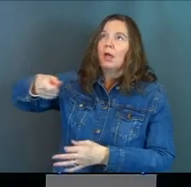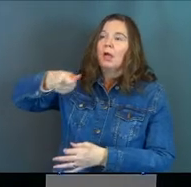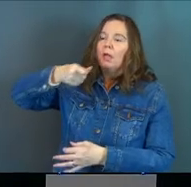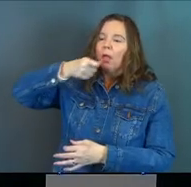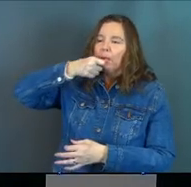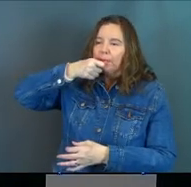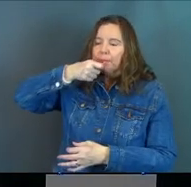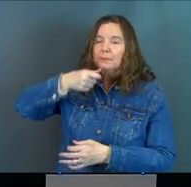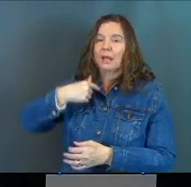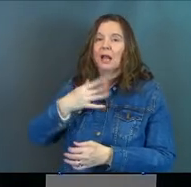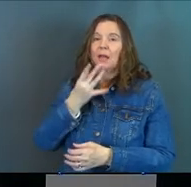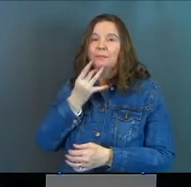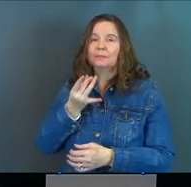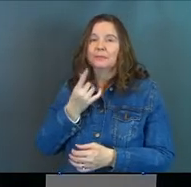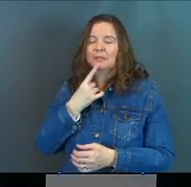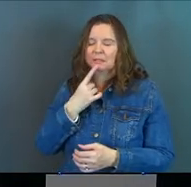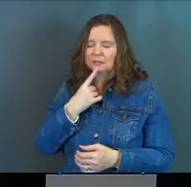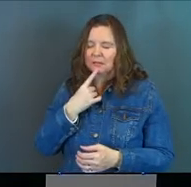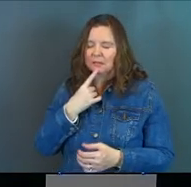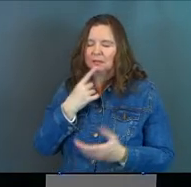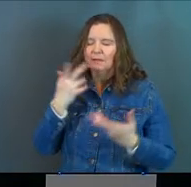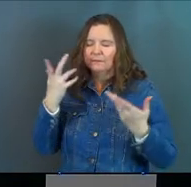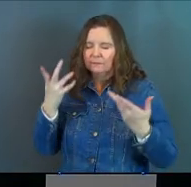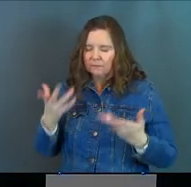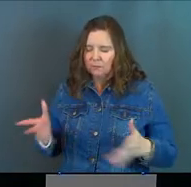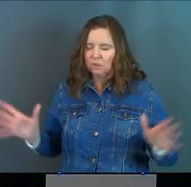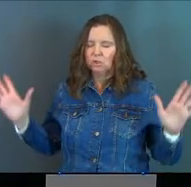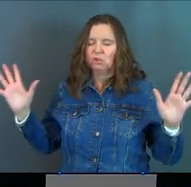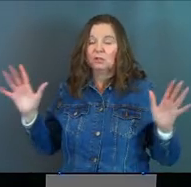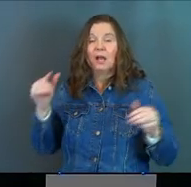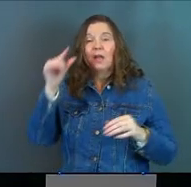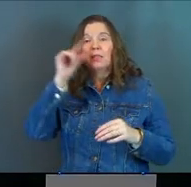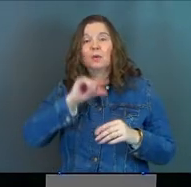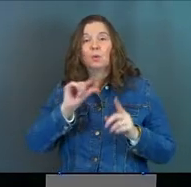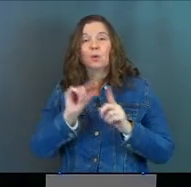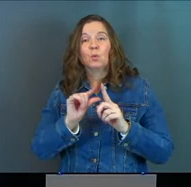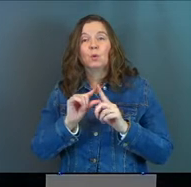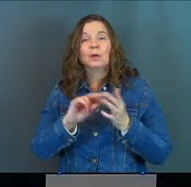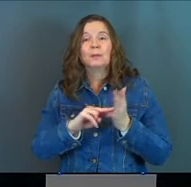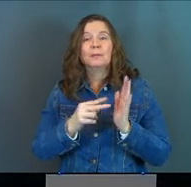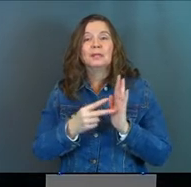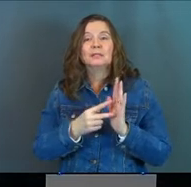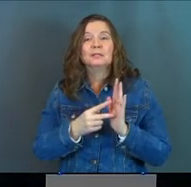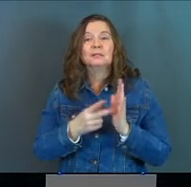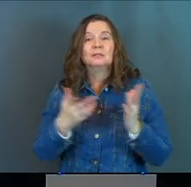lips. And when Jesus had tasted it, he said, it is finished. And that Greek word there is